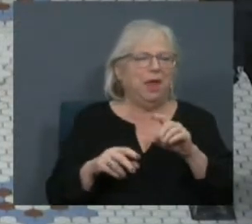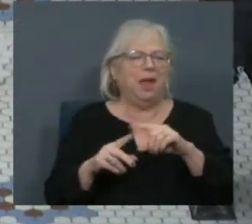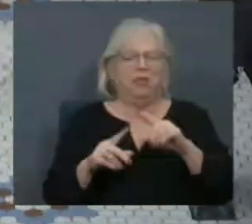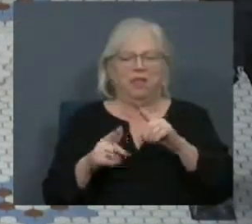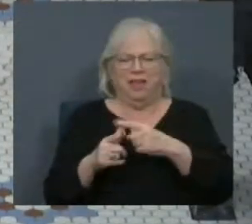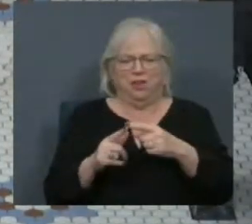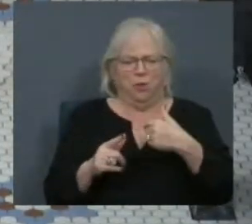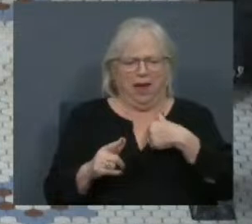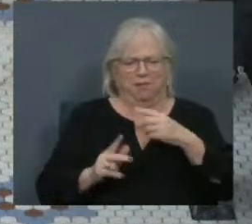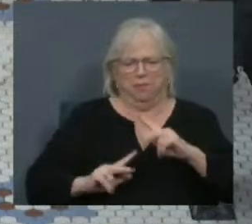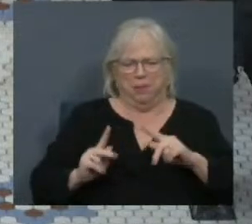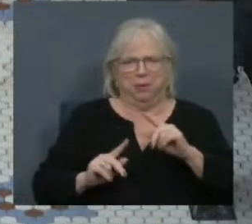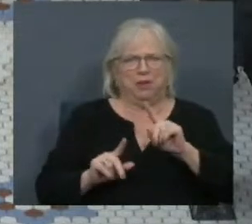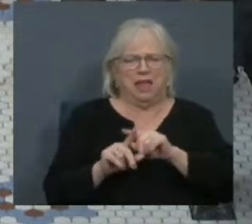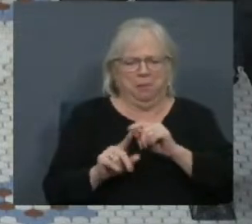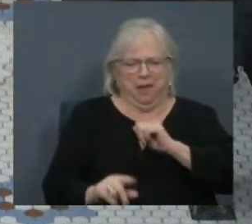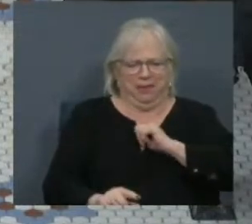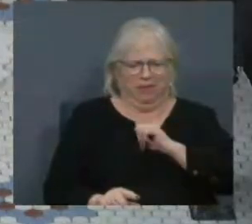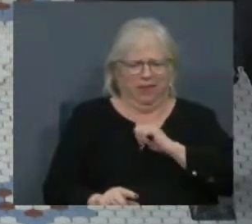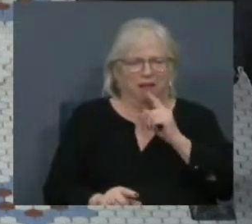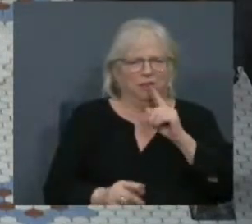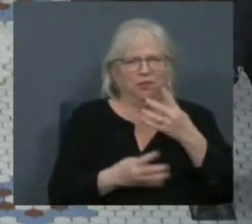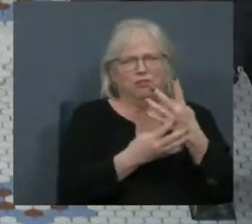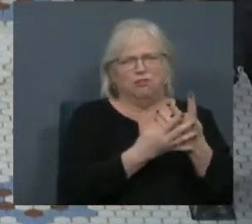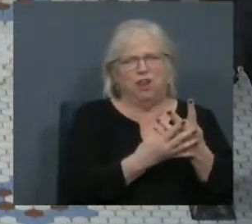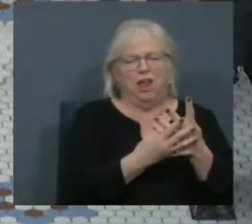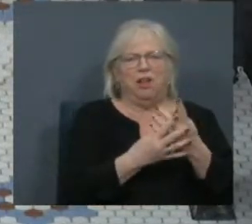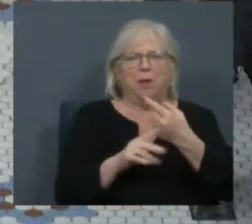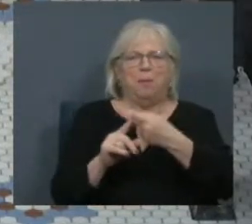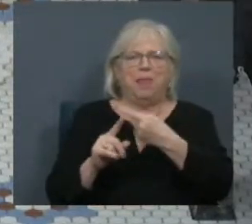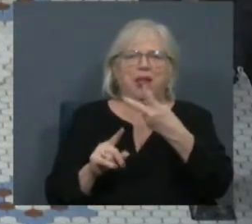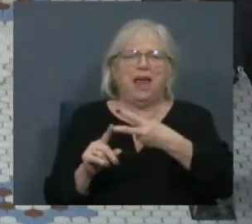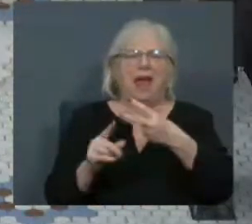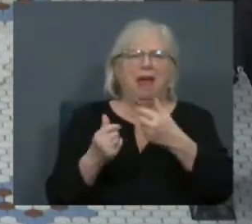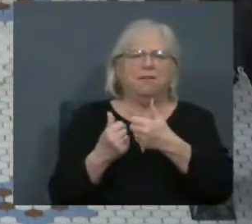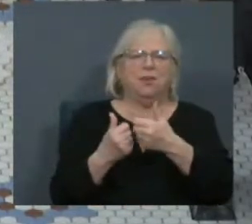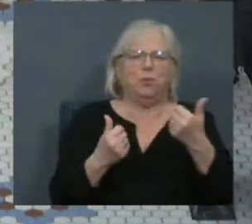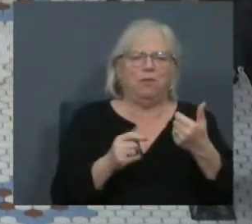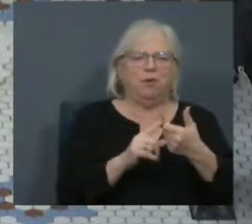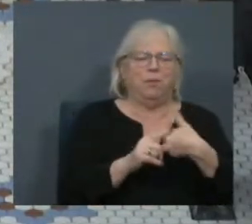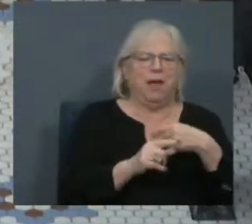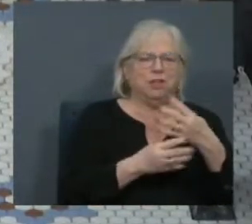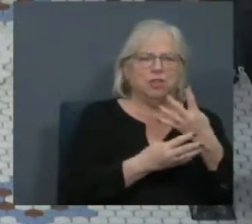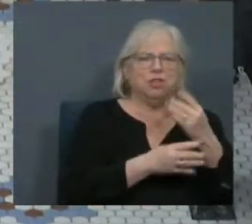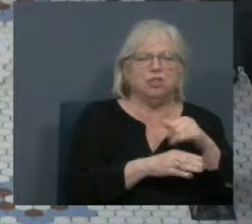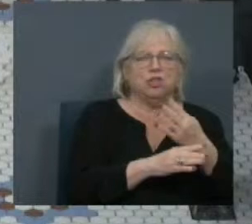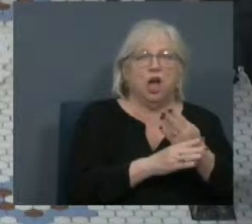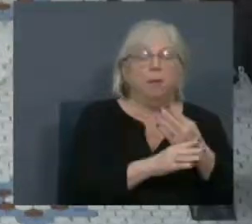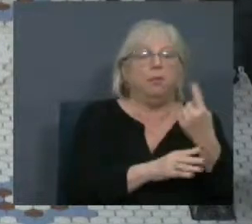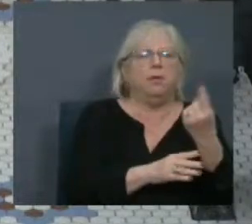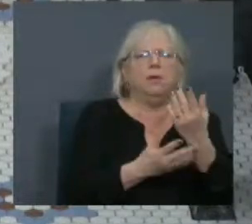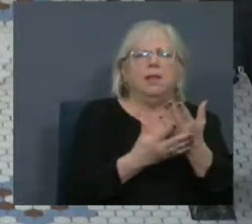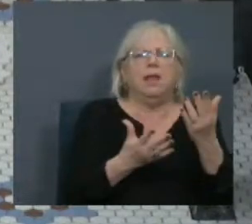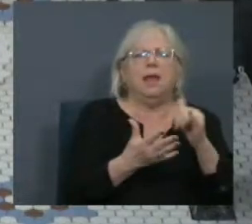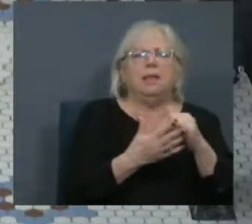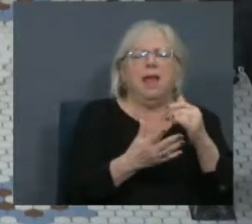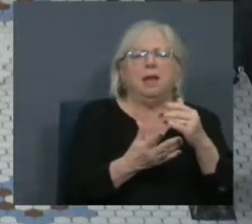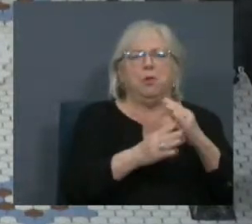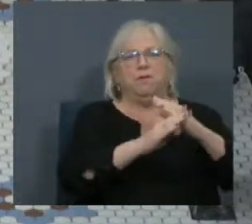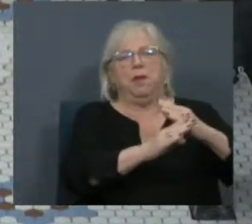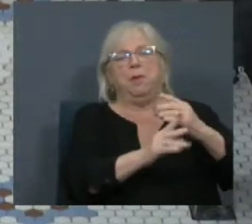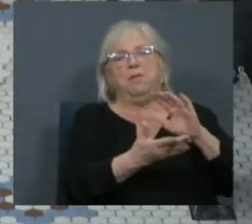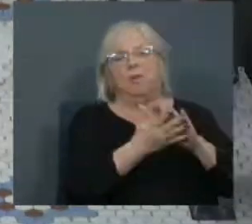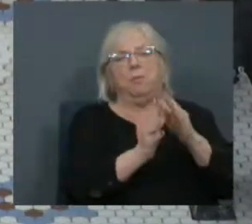time for, a month and a half away from my job. The only thing that kept me from being homeless was the fact that my roommate paid